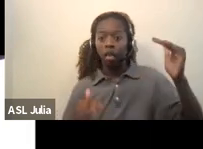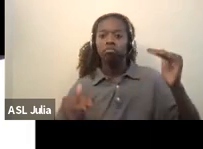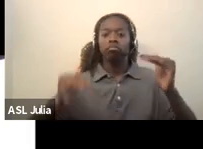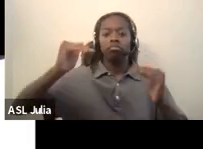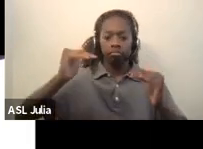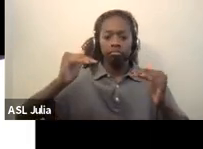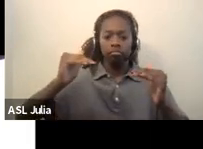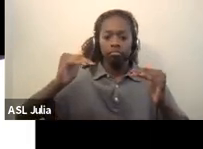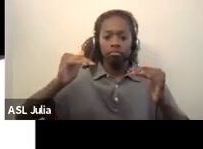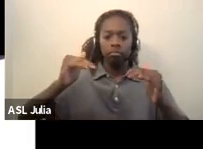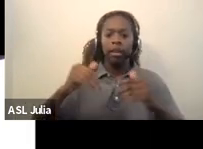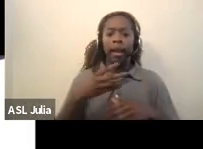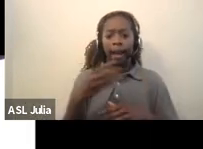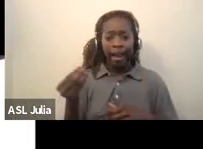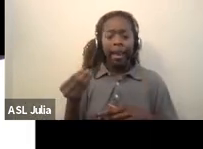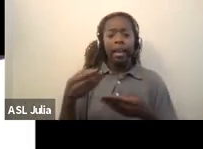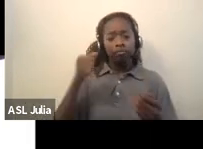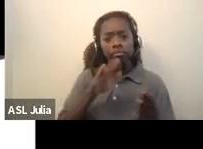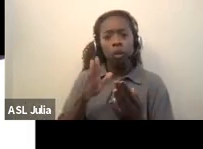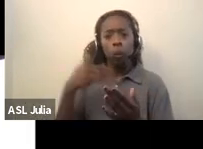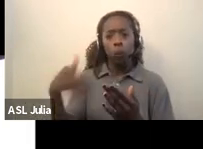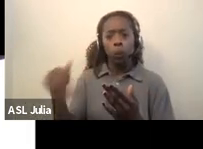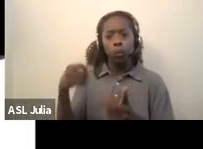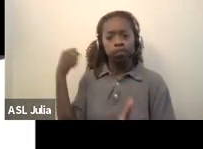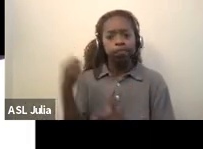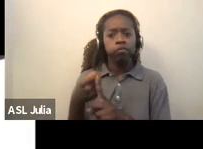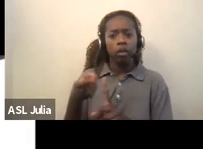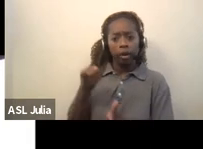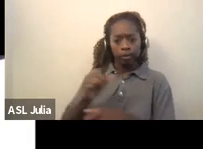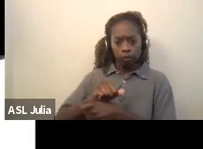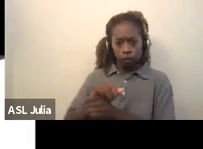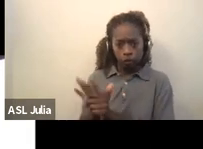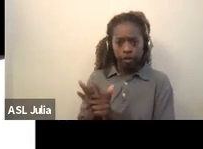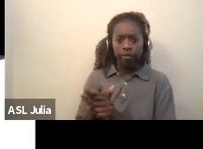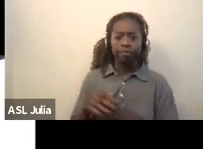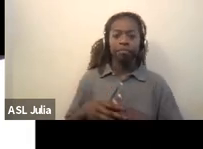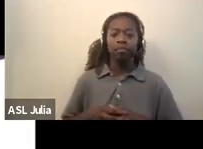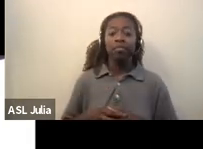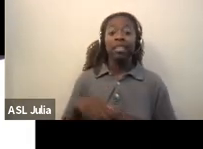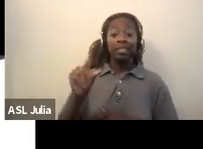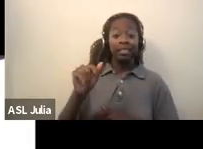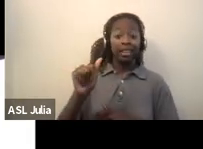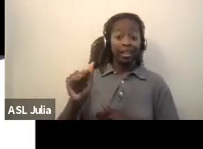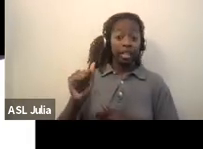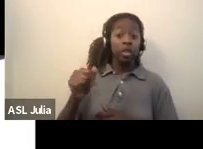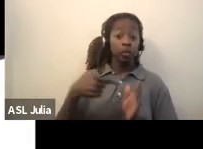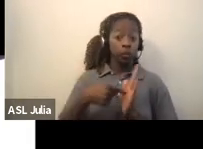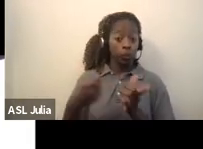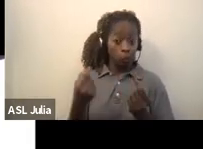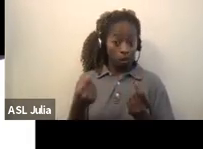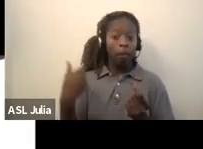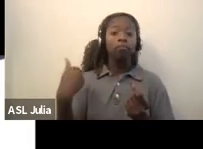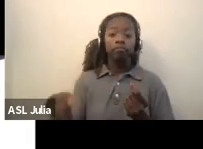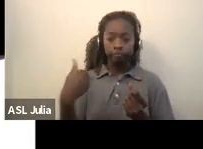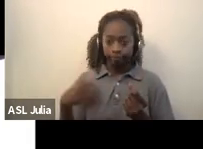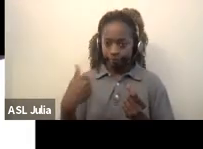student learning the data shows declines in student performance affirming what we know that the